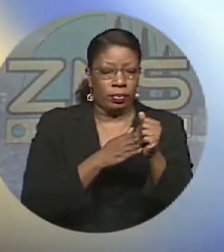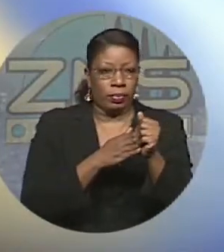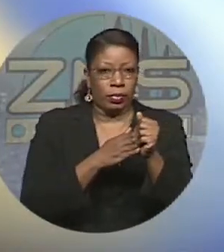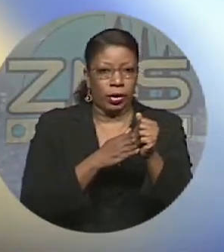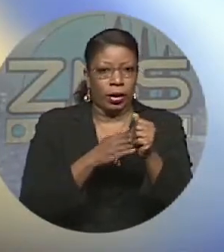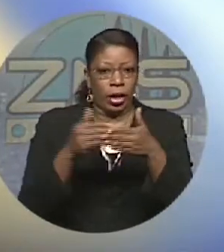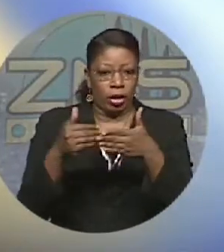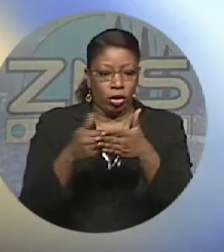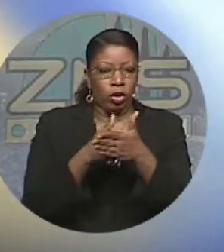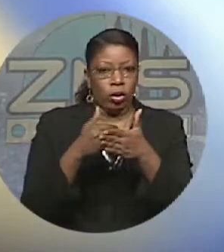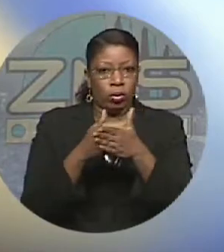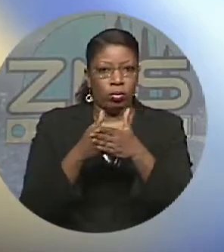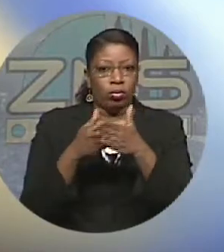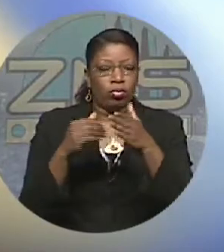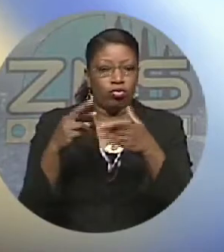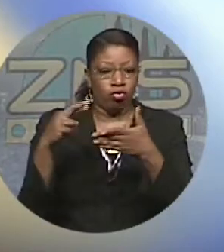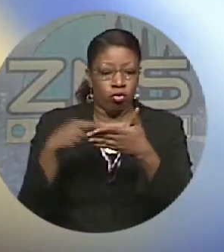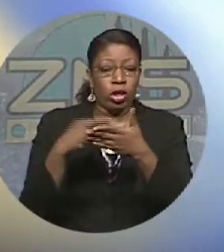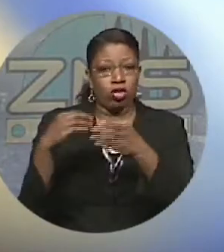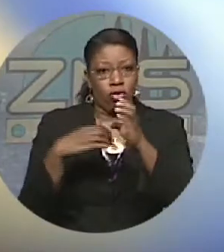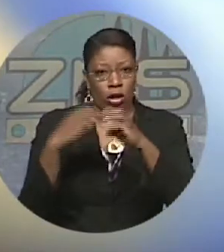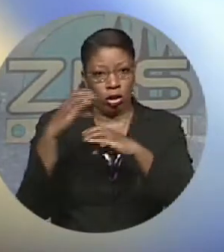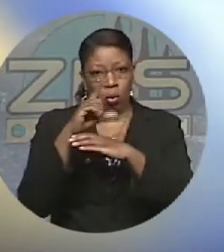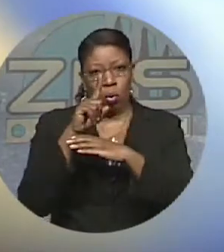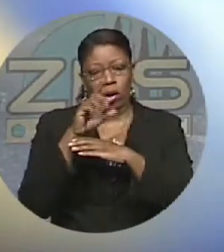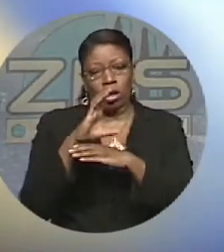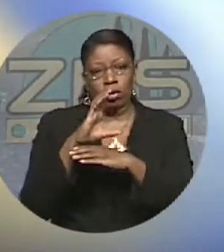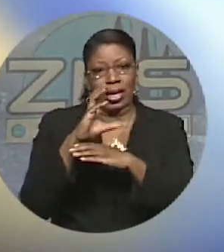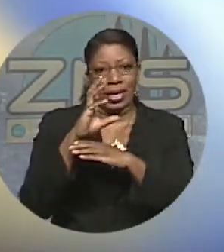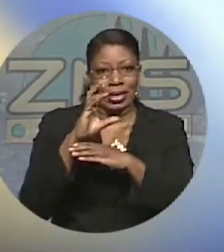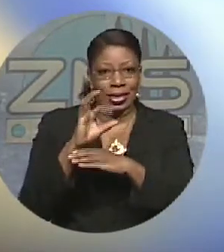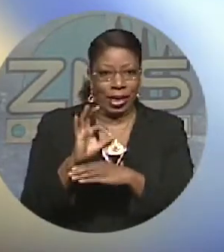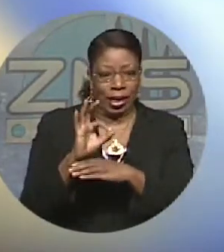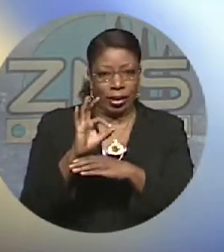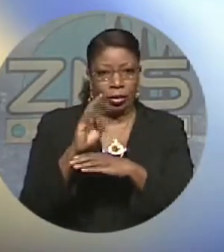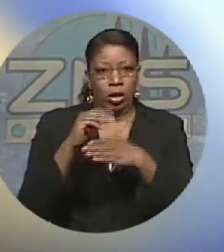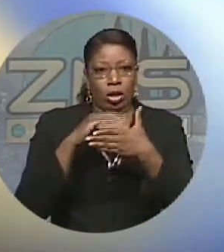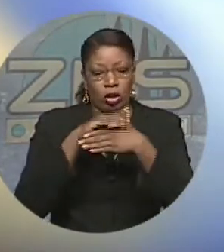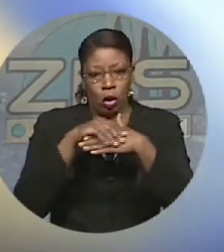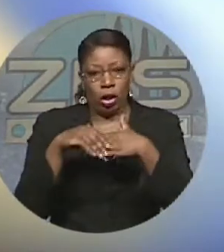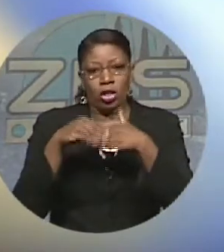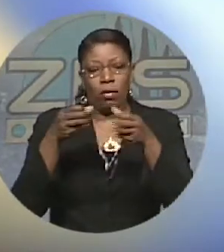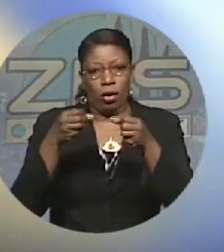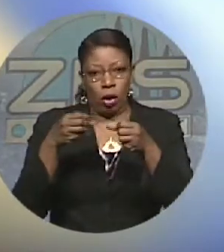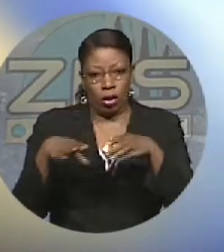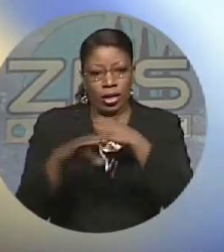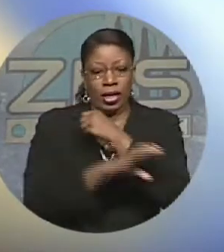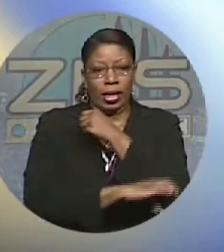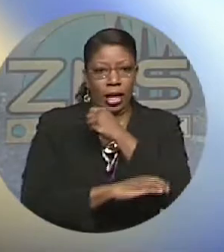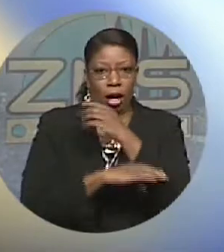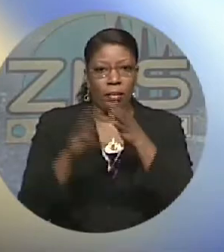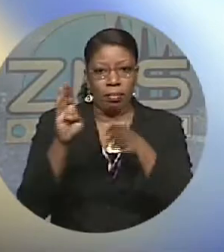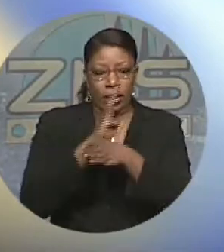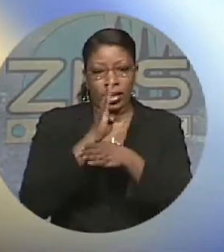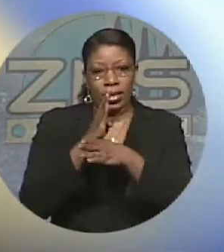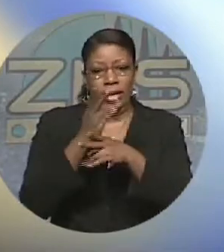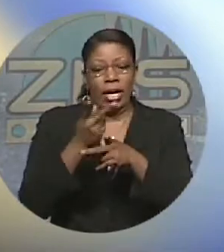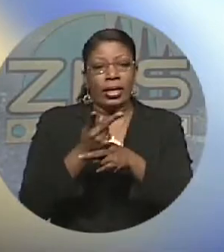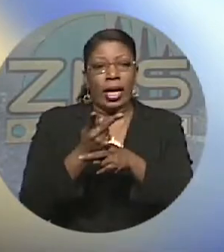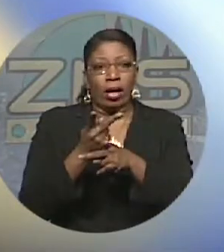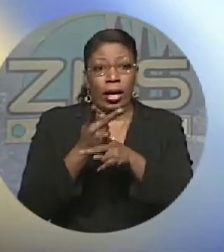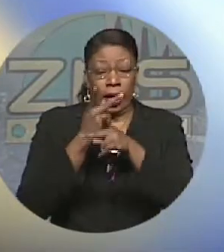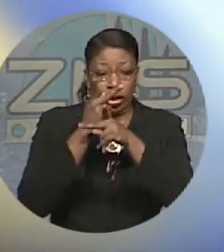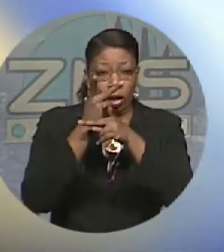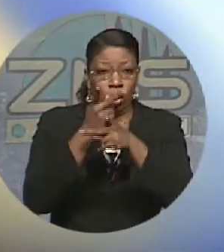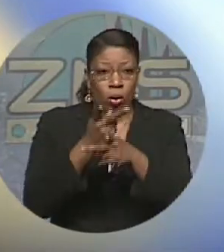latest restructuring included $109 million worth of loan losses in the Caribbean business. Loans based on tourism